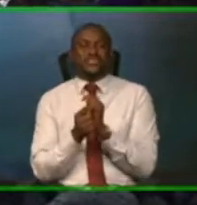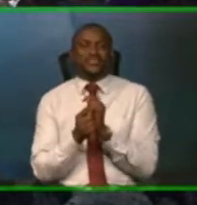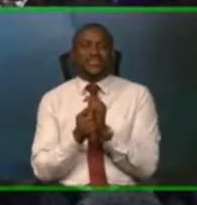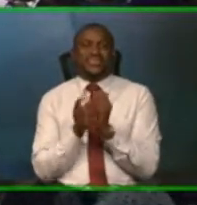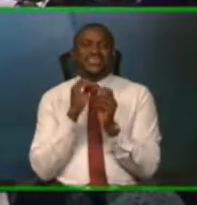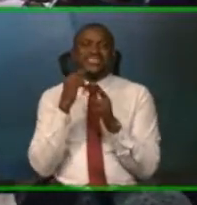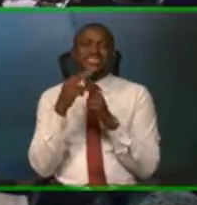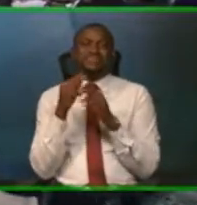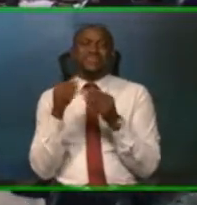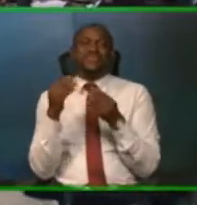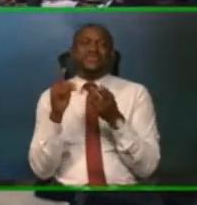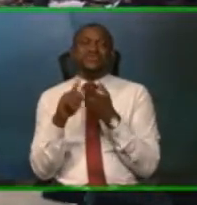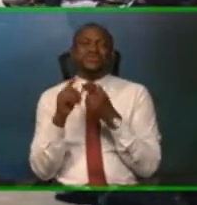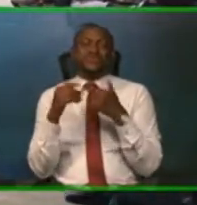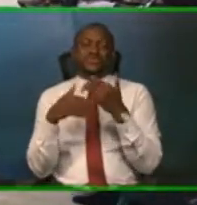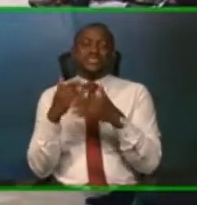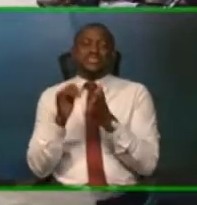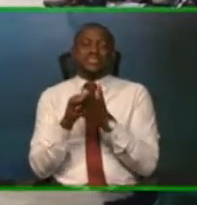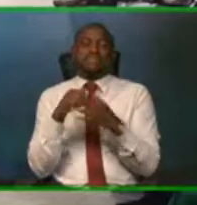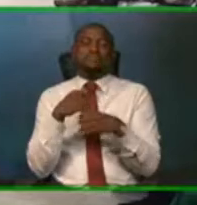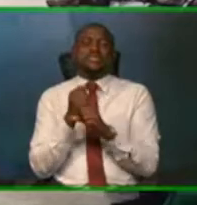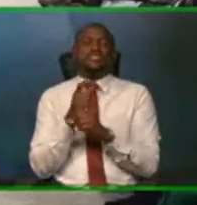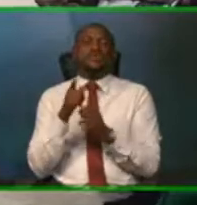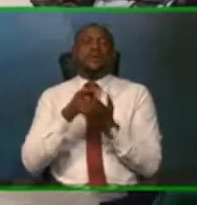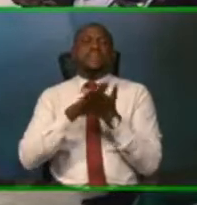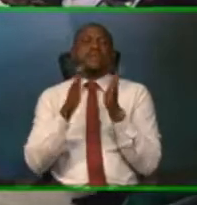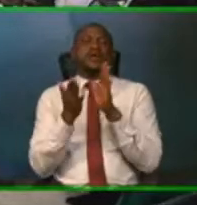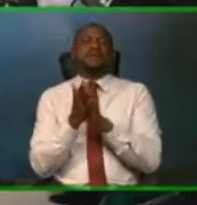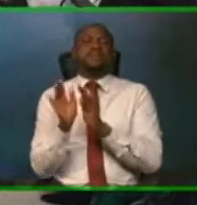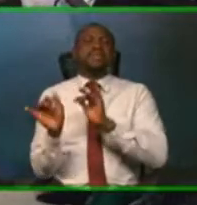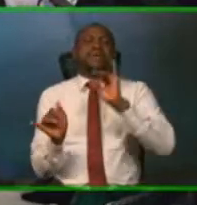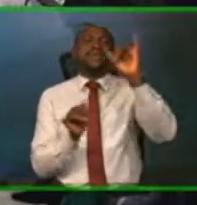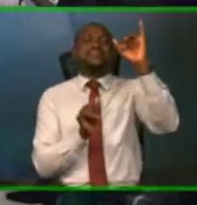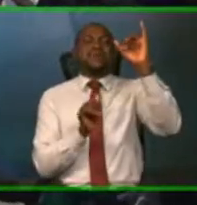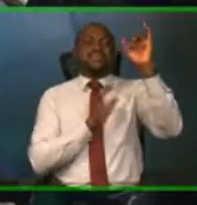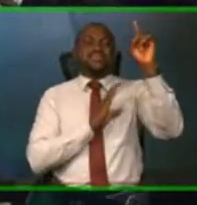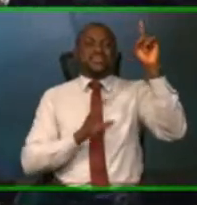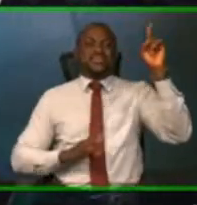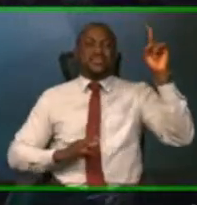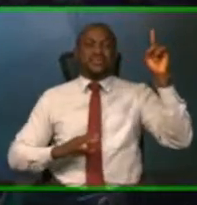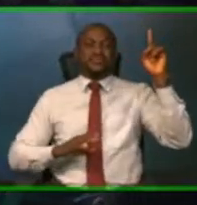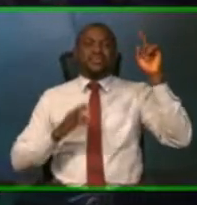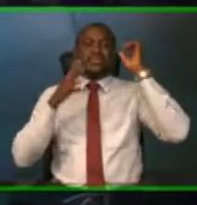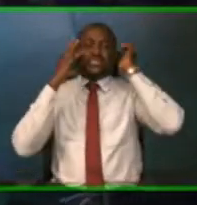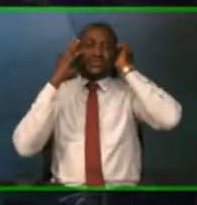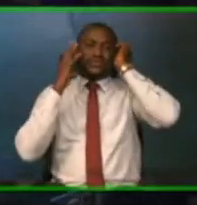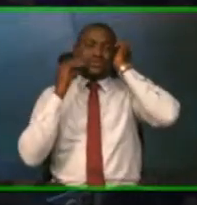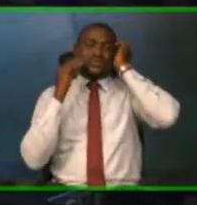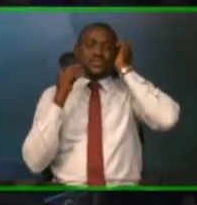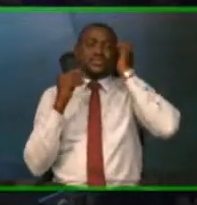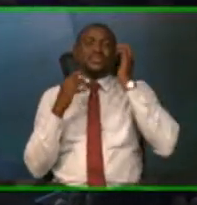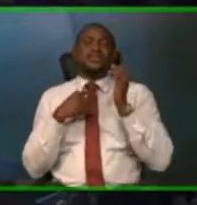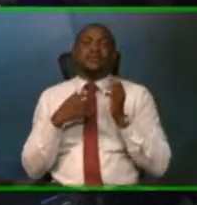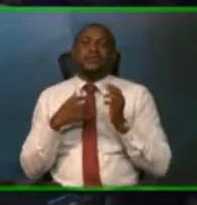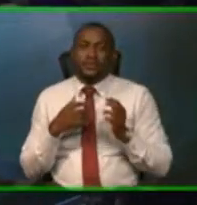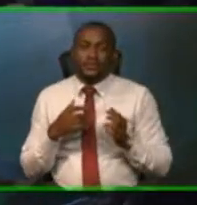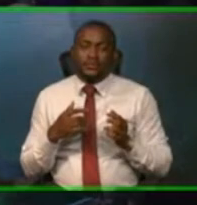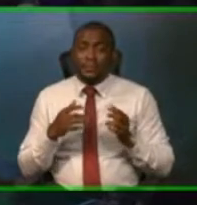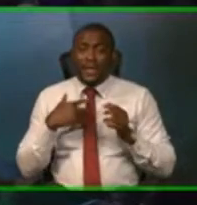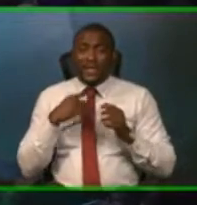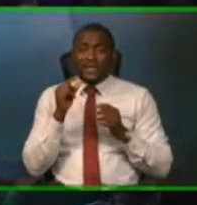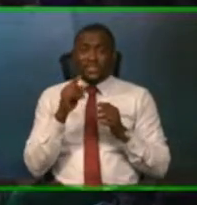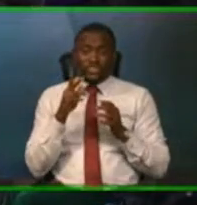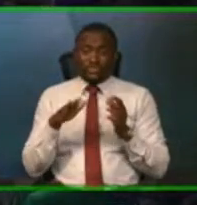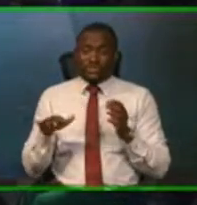is the name given to the process that makes you become like Christ in experience. It says, my little children of whom I